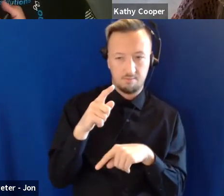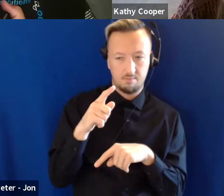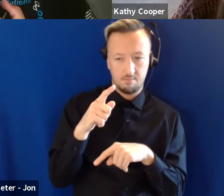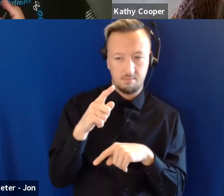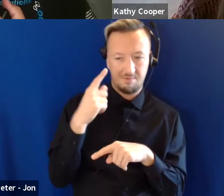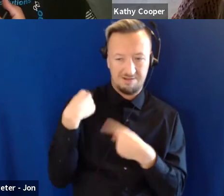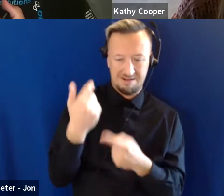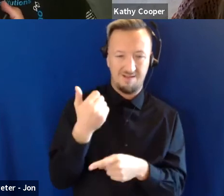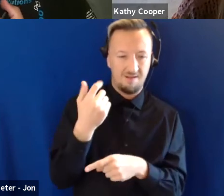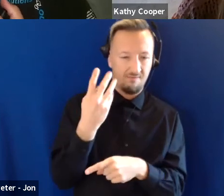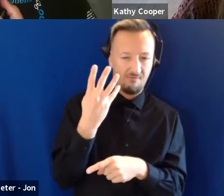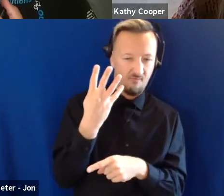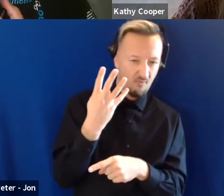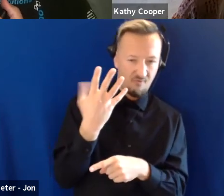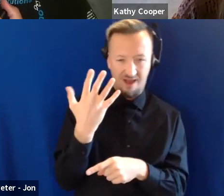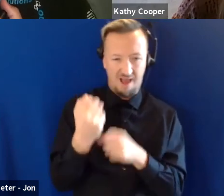probably 4 or 5 years.